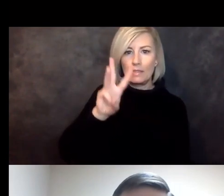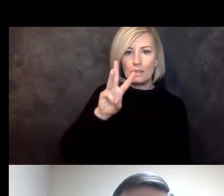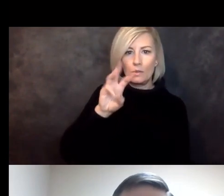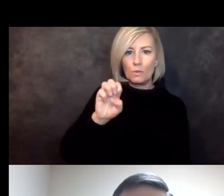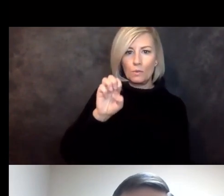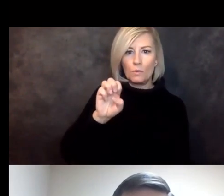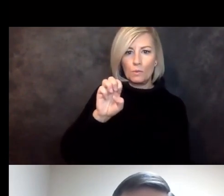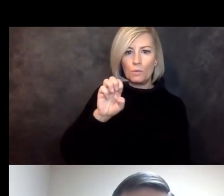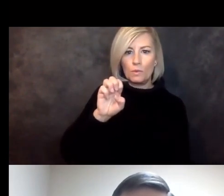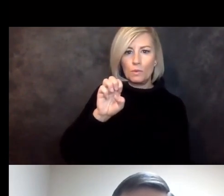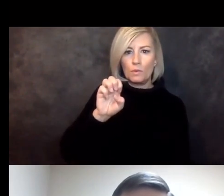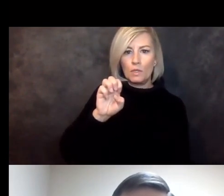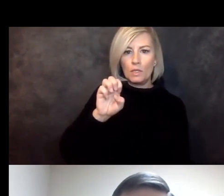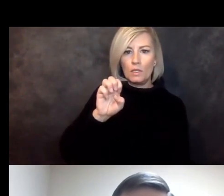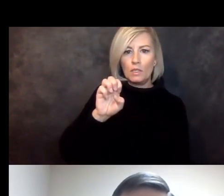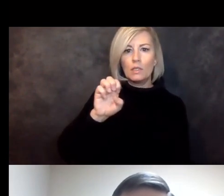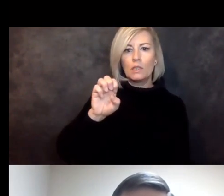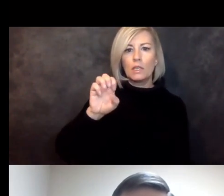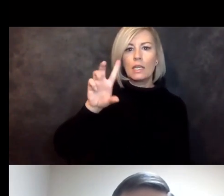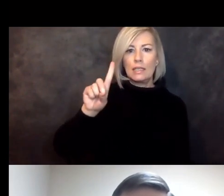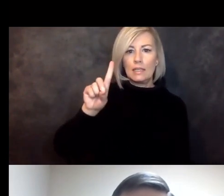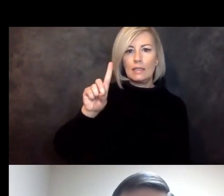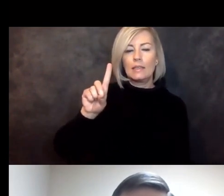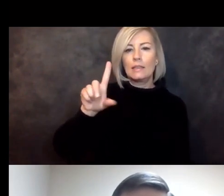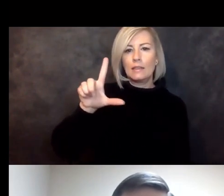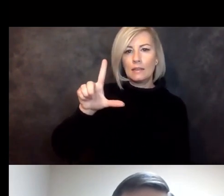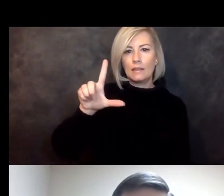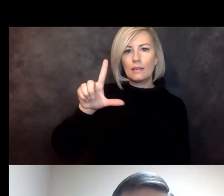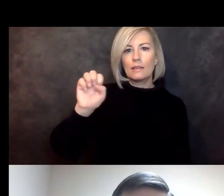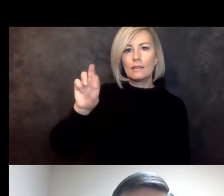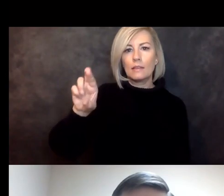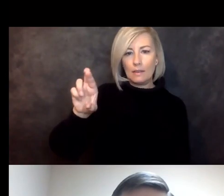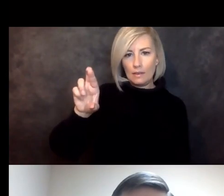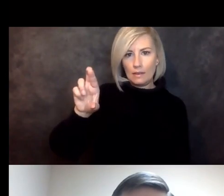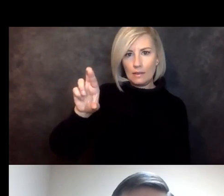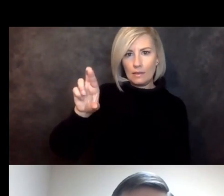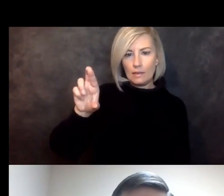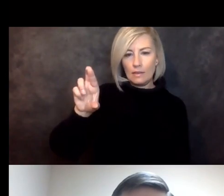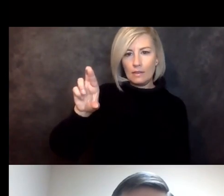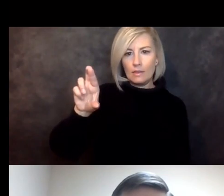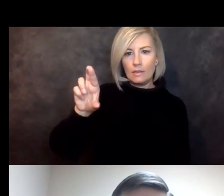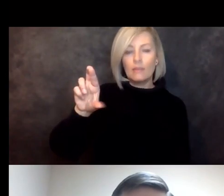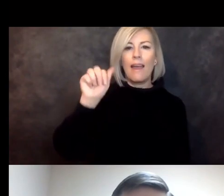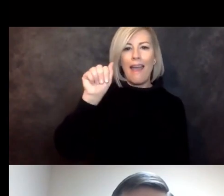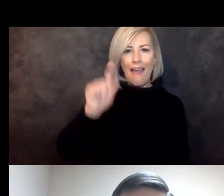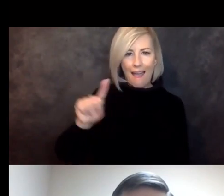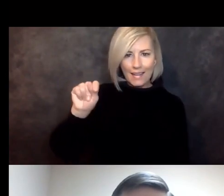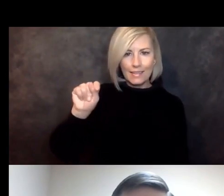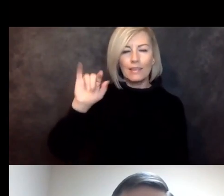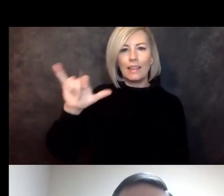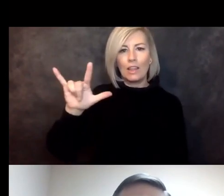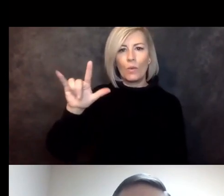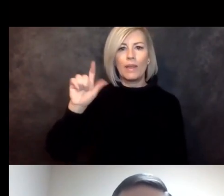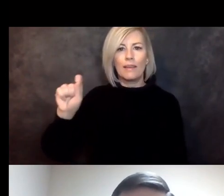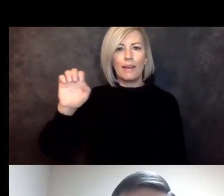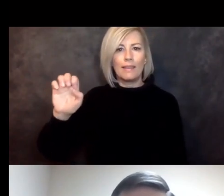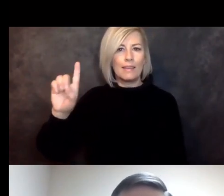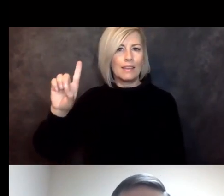S-W-E-E-D-L-E-R, at illinois.edu.